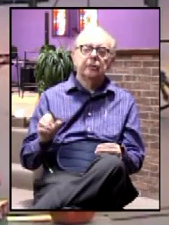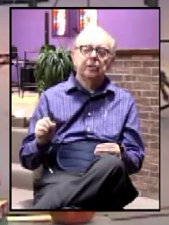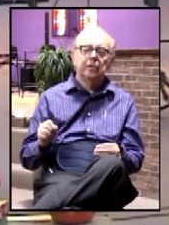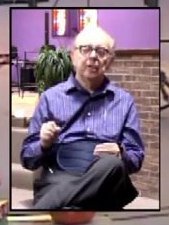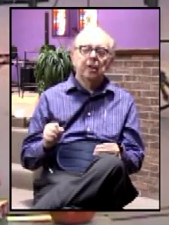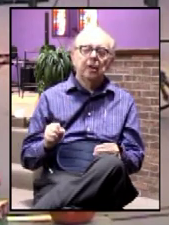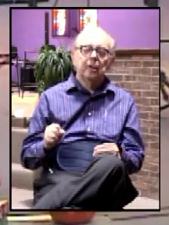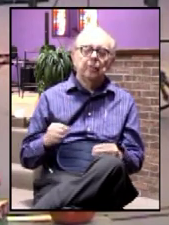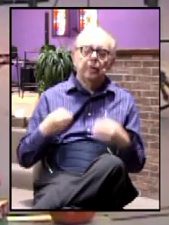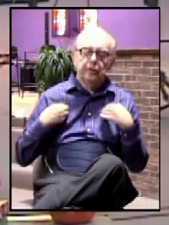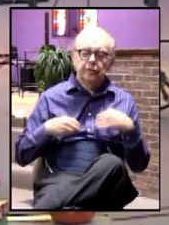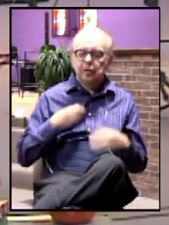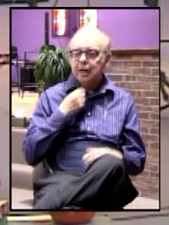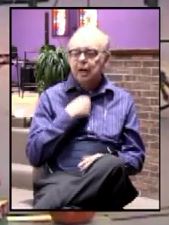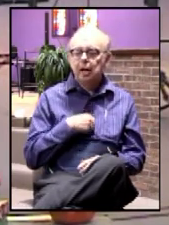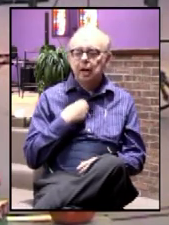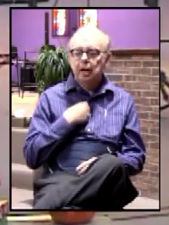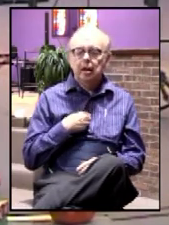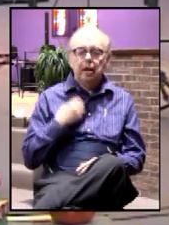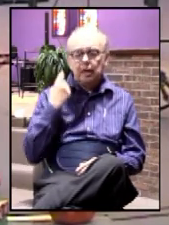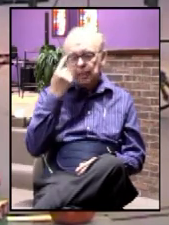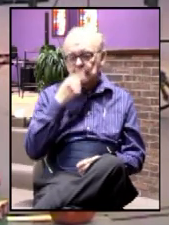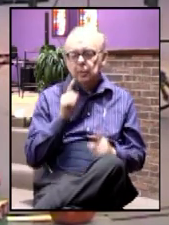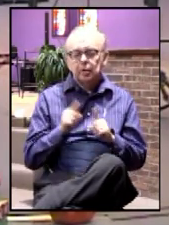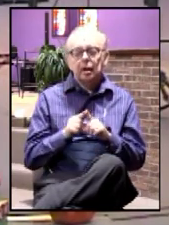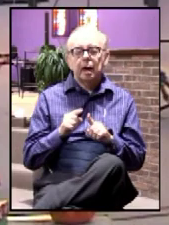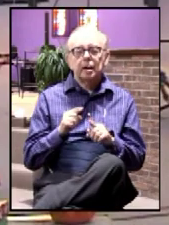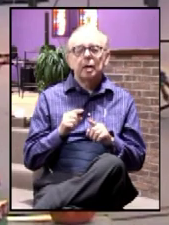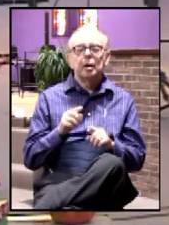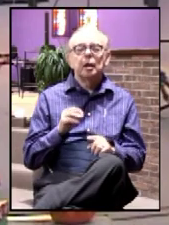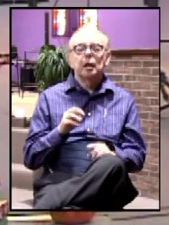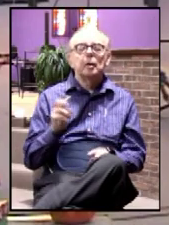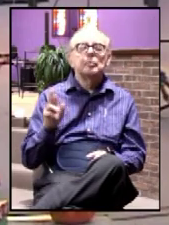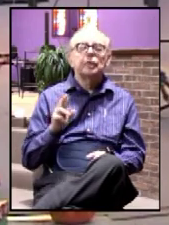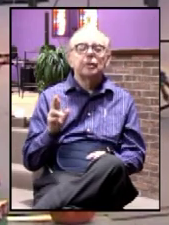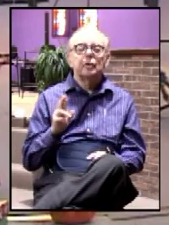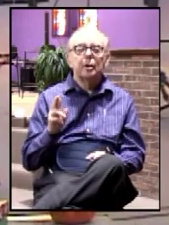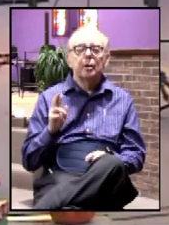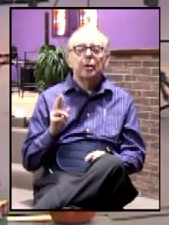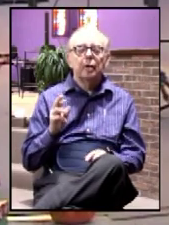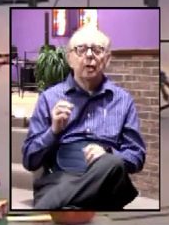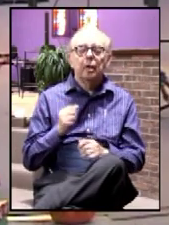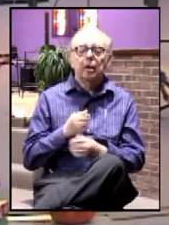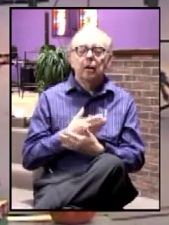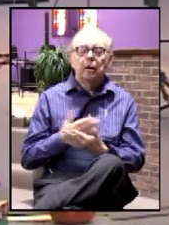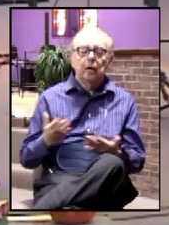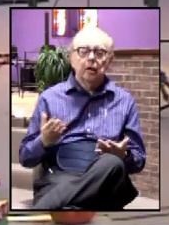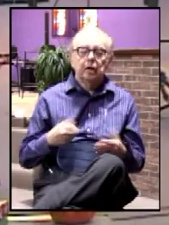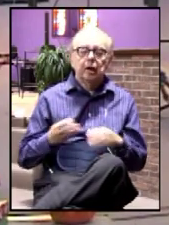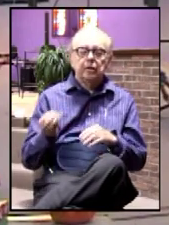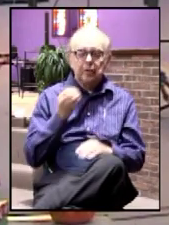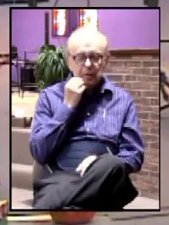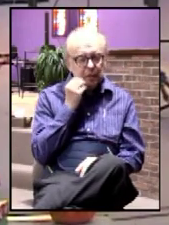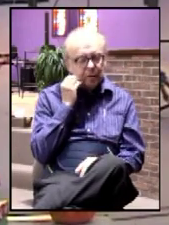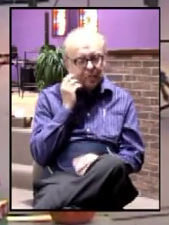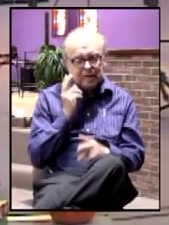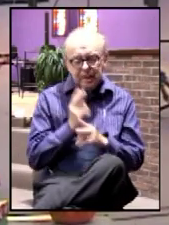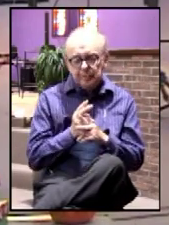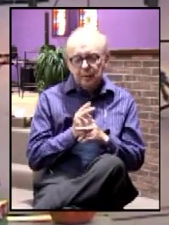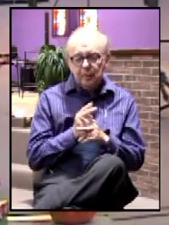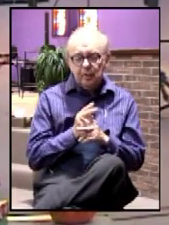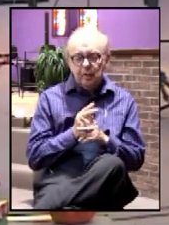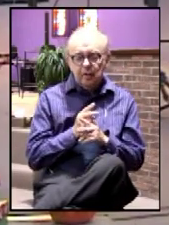tie and had them dressed up like Mr. Rogers. And every one of those children got to go home and